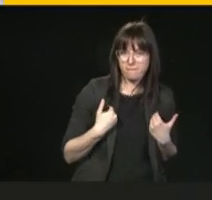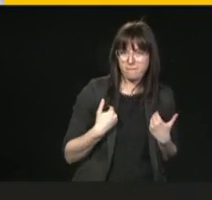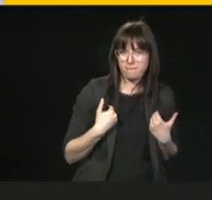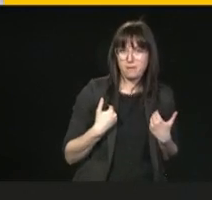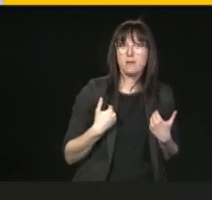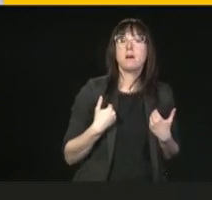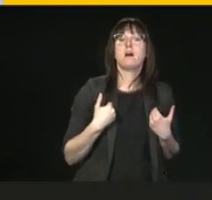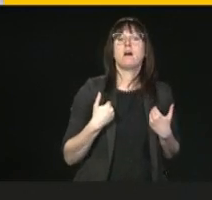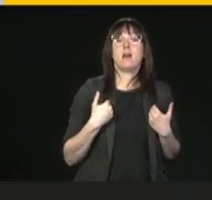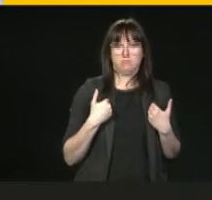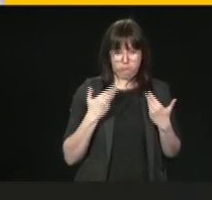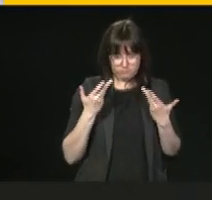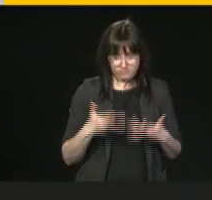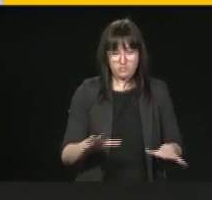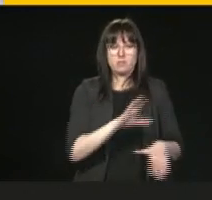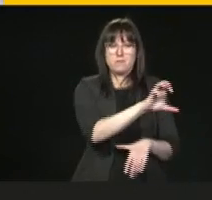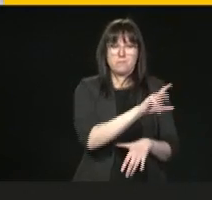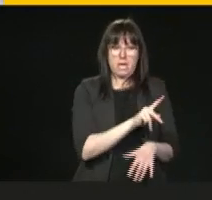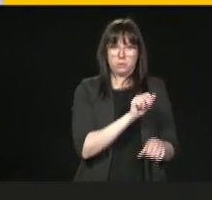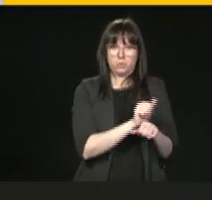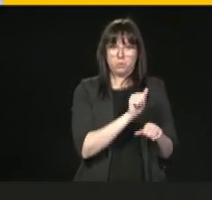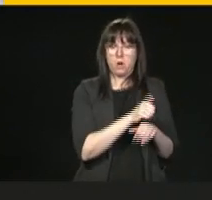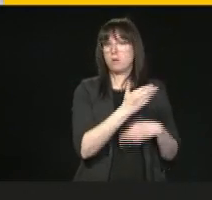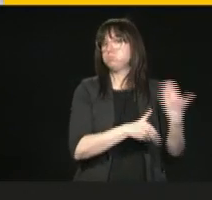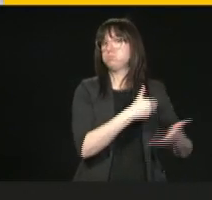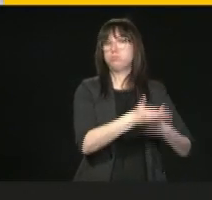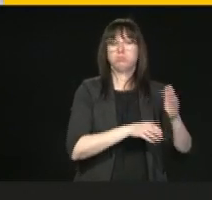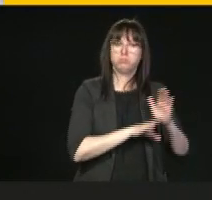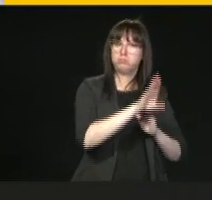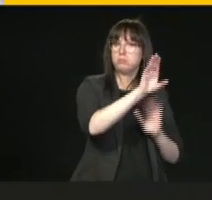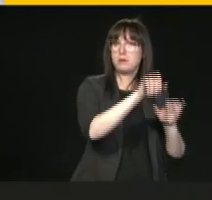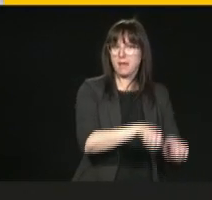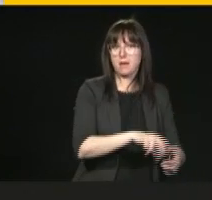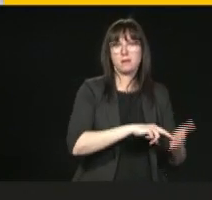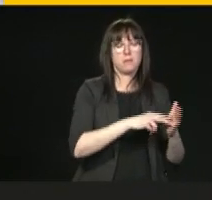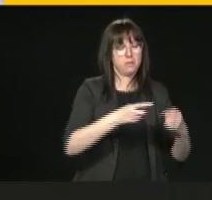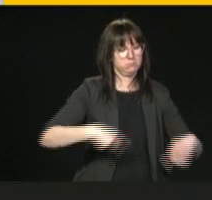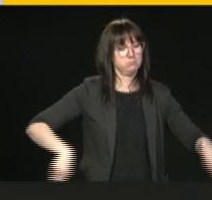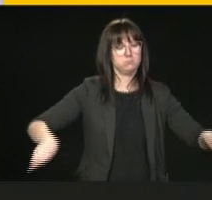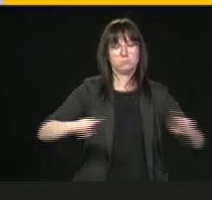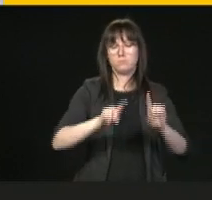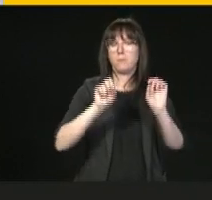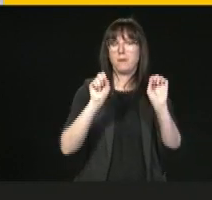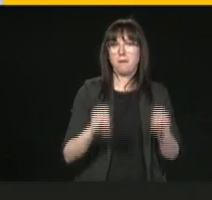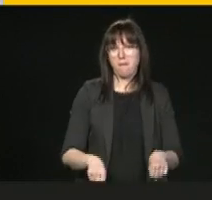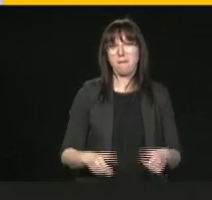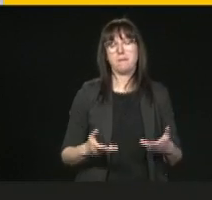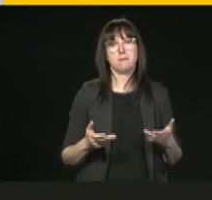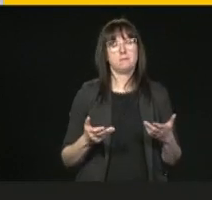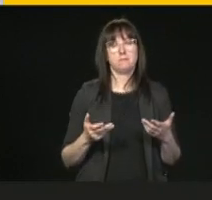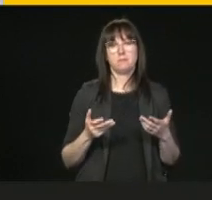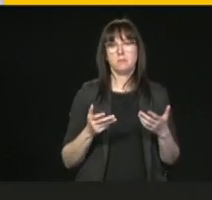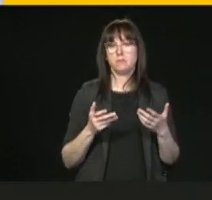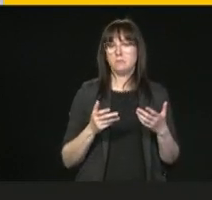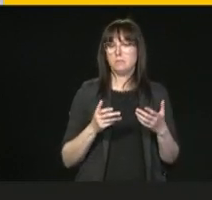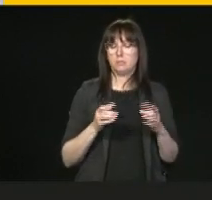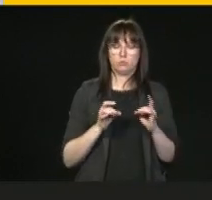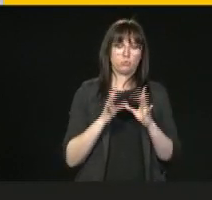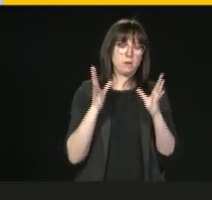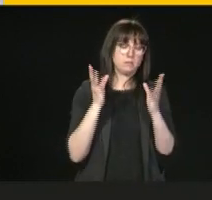to that job. But especially, we will all be able to come out of this crisis